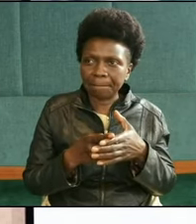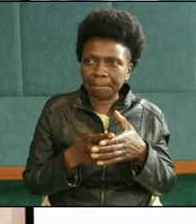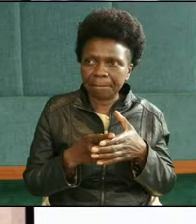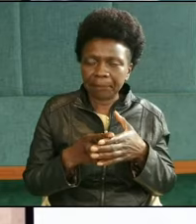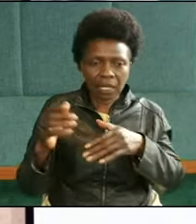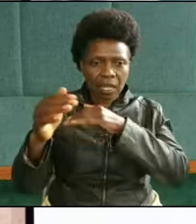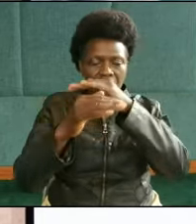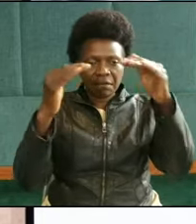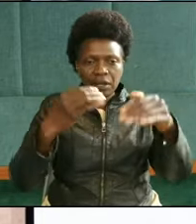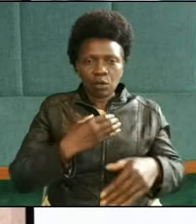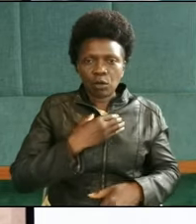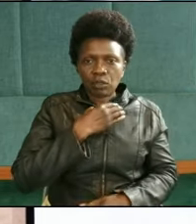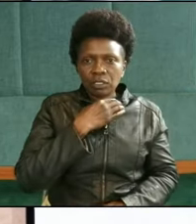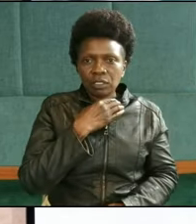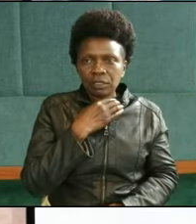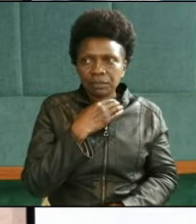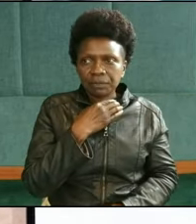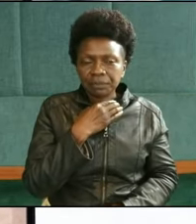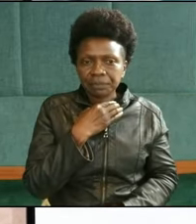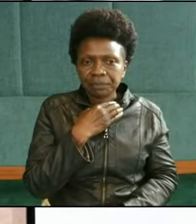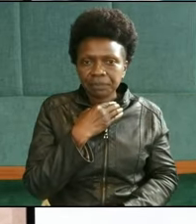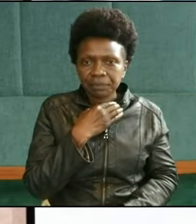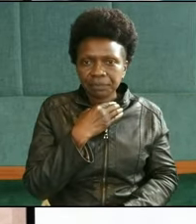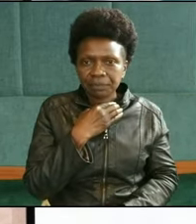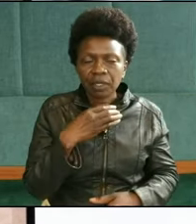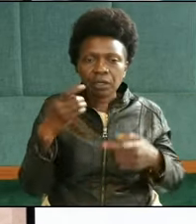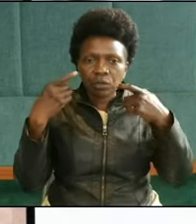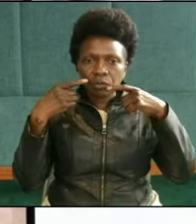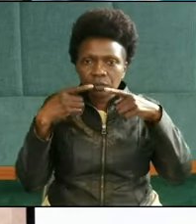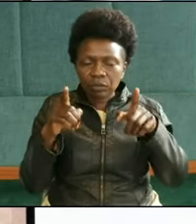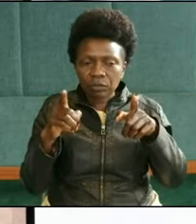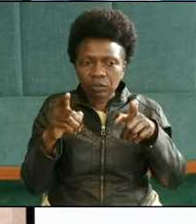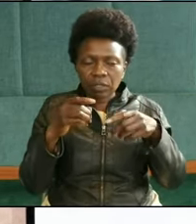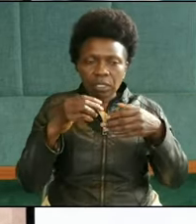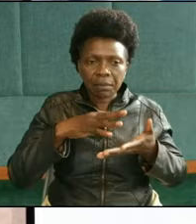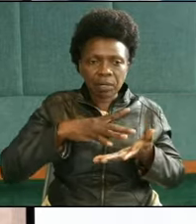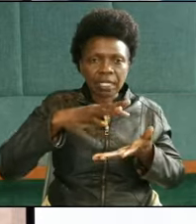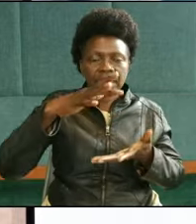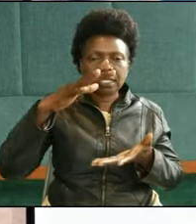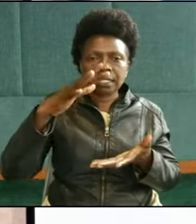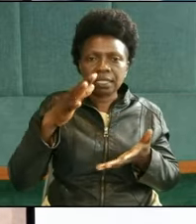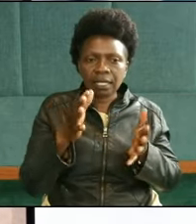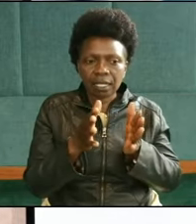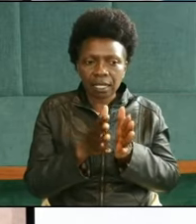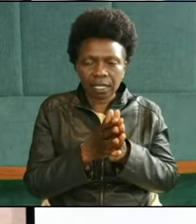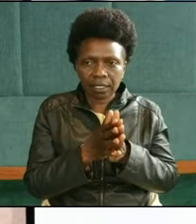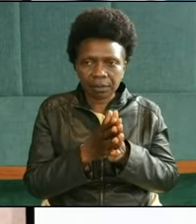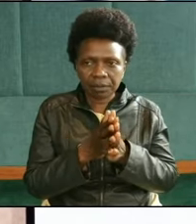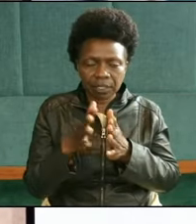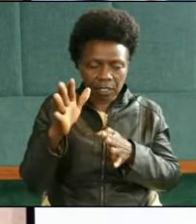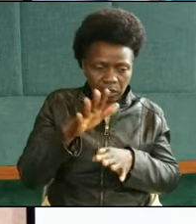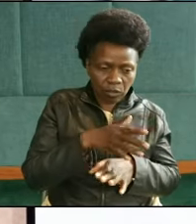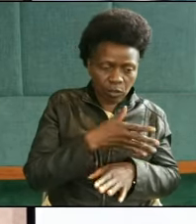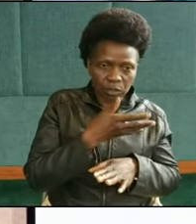the heavenly host, with shouts and acclamations of praise and celestial